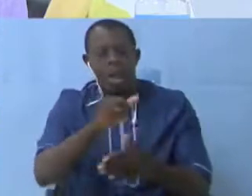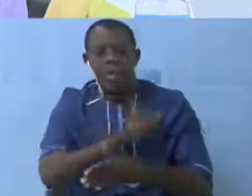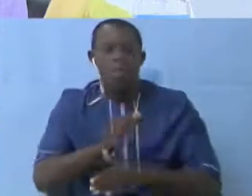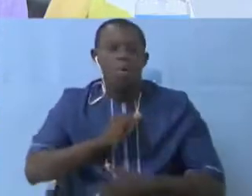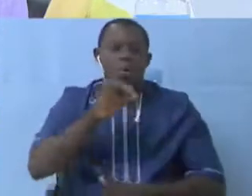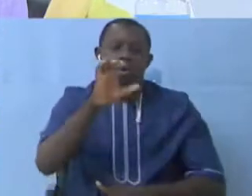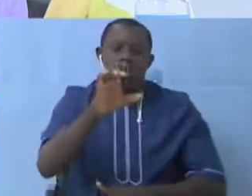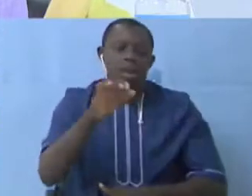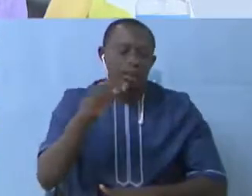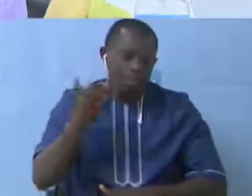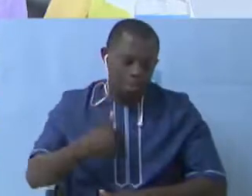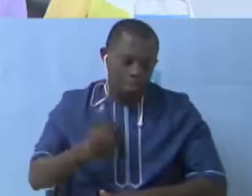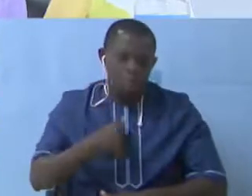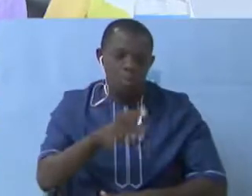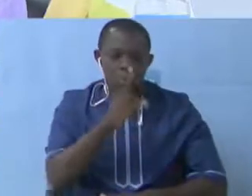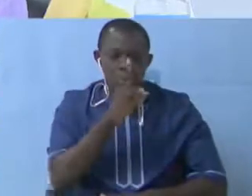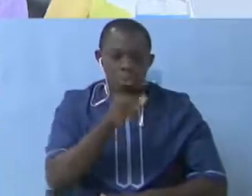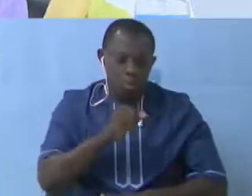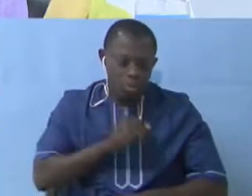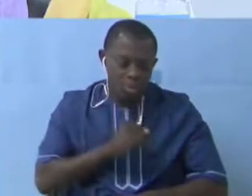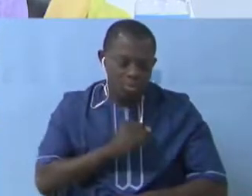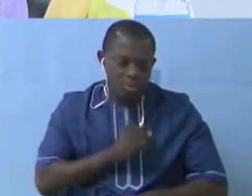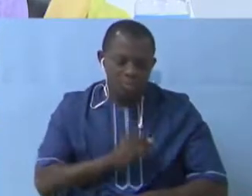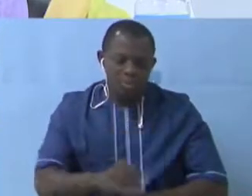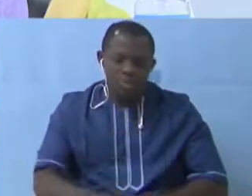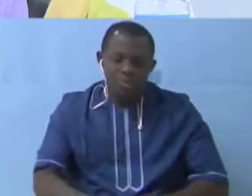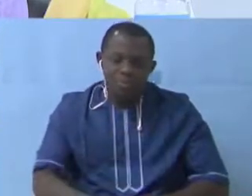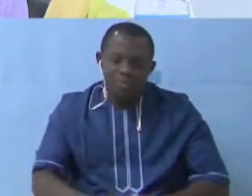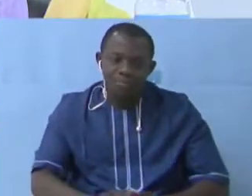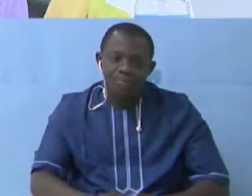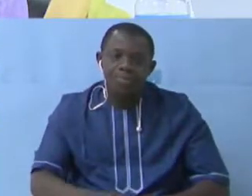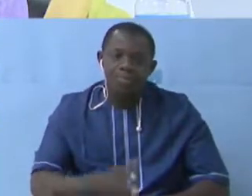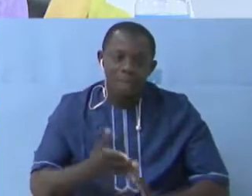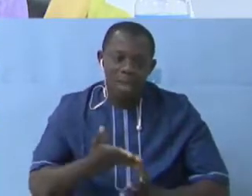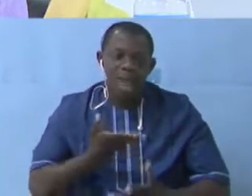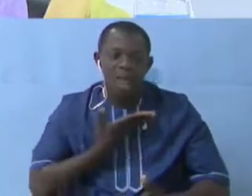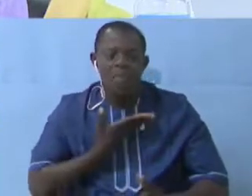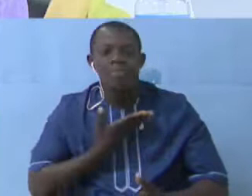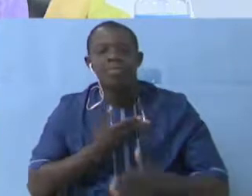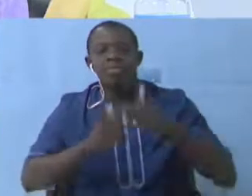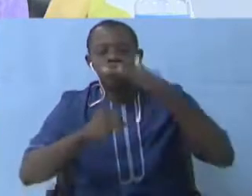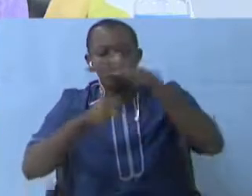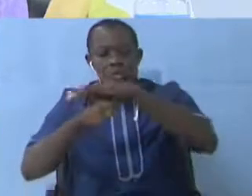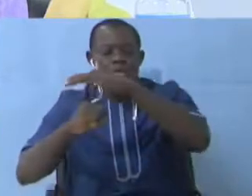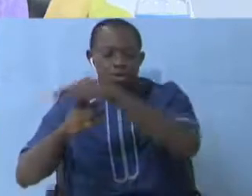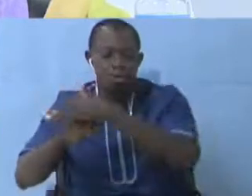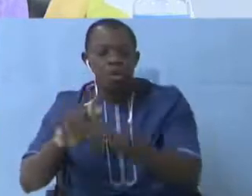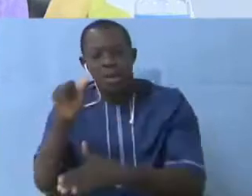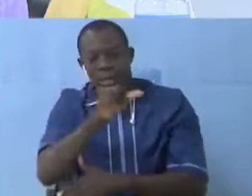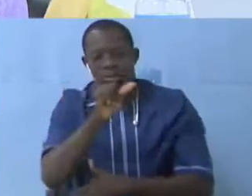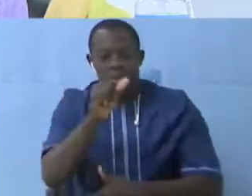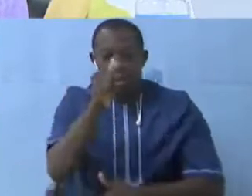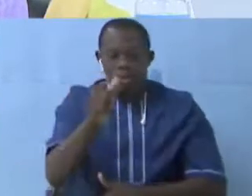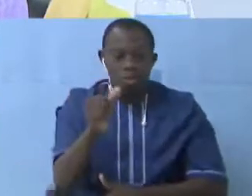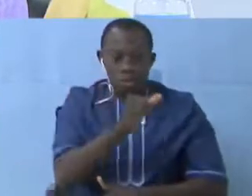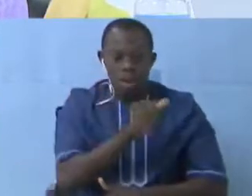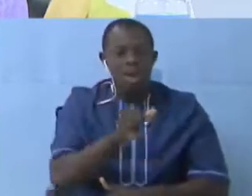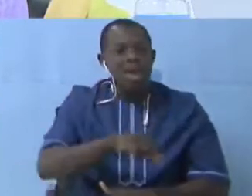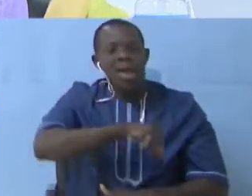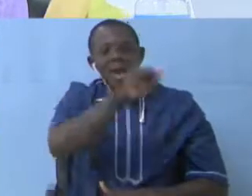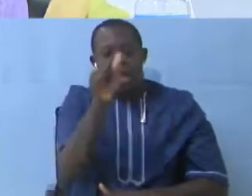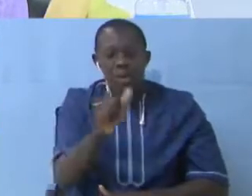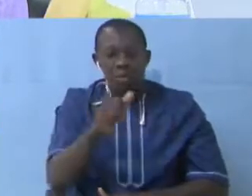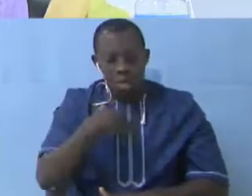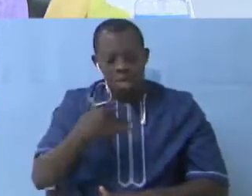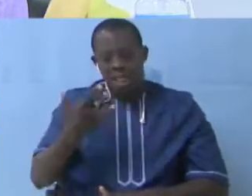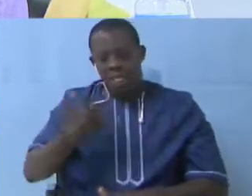the people themselves they have solidarity and they want to live together. waaye nag nit ñi nga xam ne ñoo nekk ci diggante ñaari réew yooyu